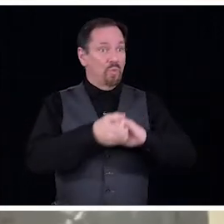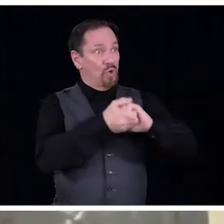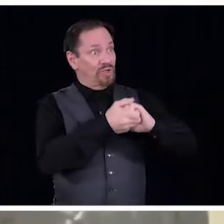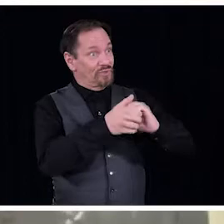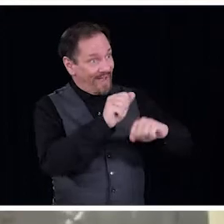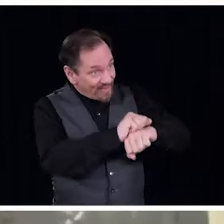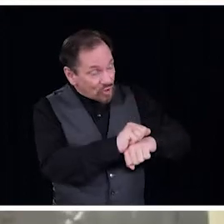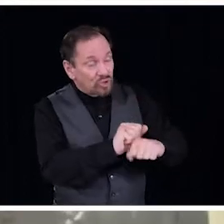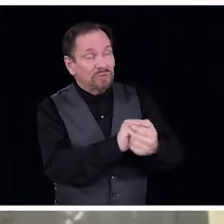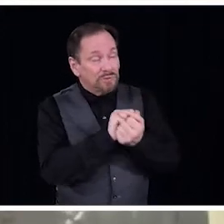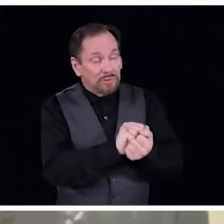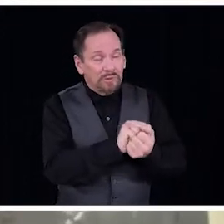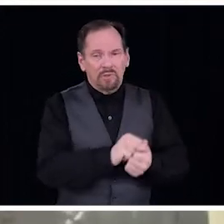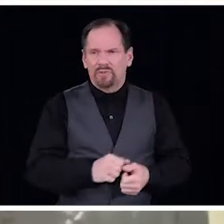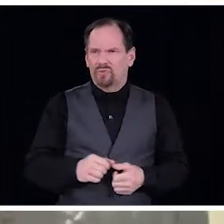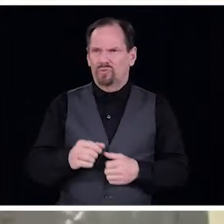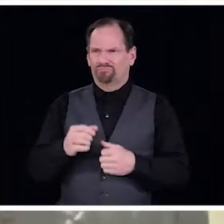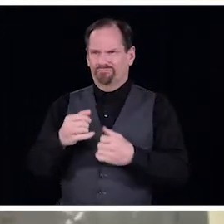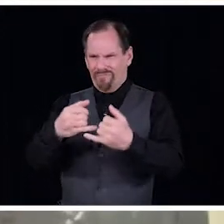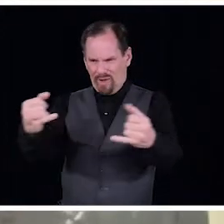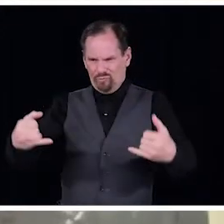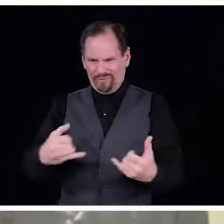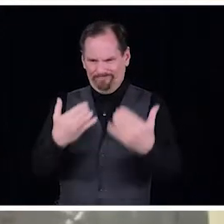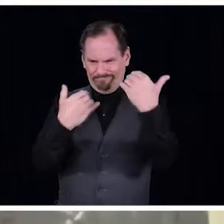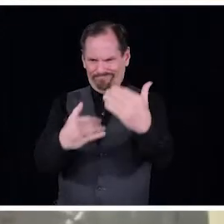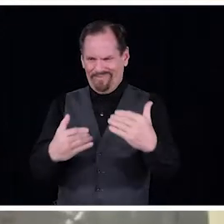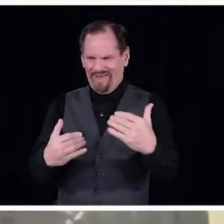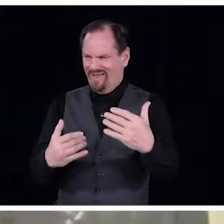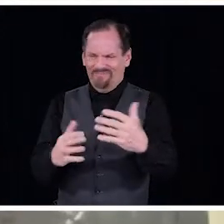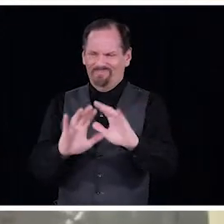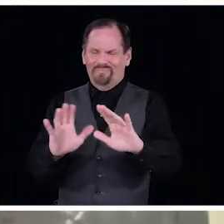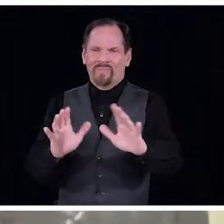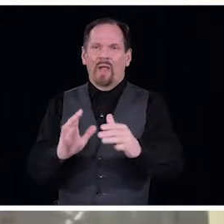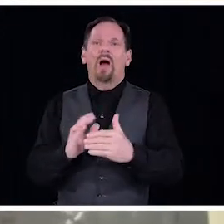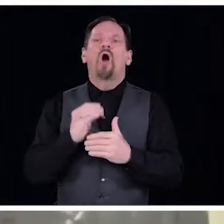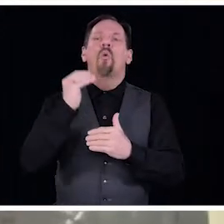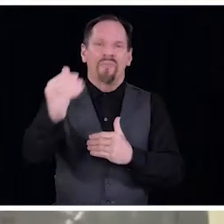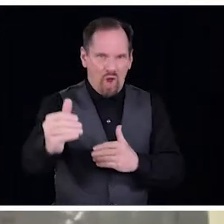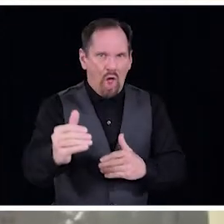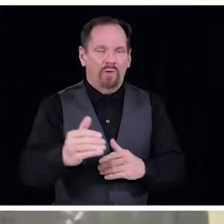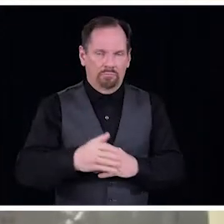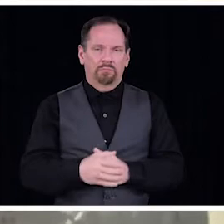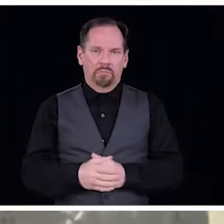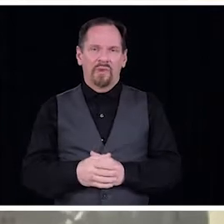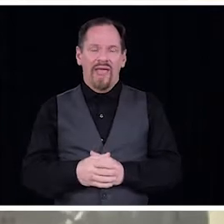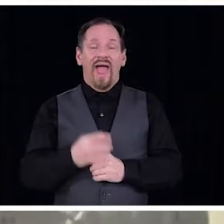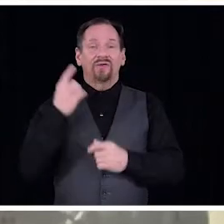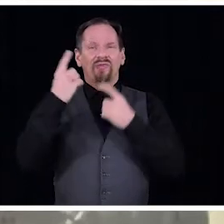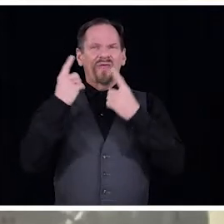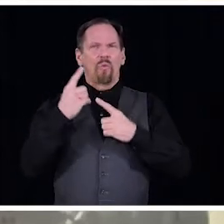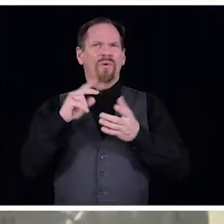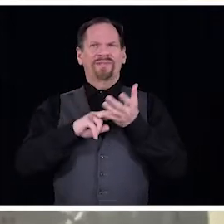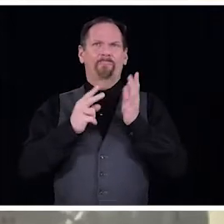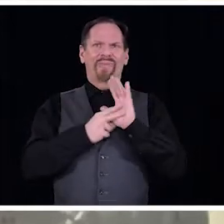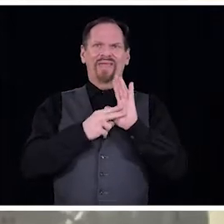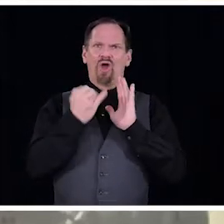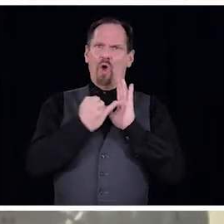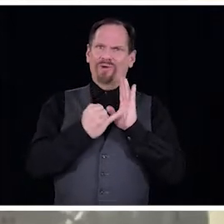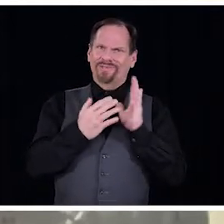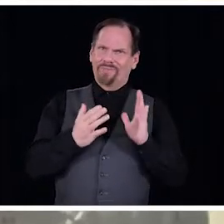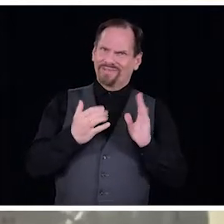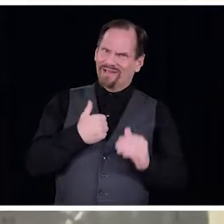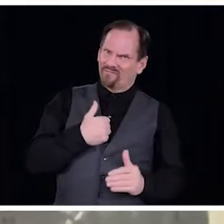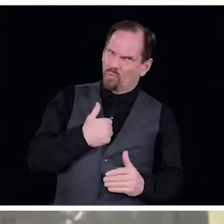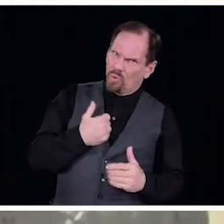boundaries, and to define what it means to be an artist and the responsibilities that come with that. The greatest of which may very well be